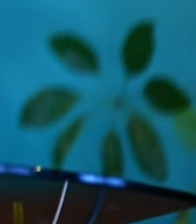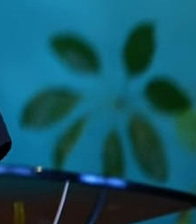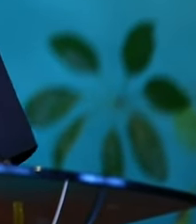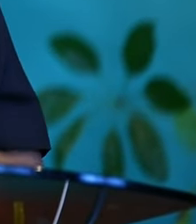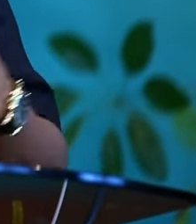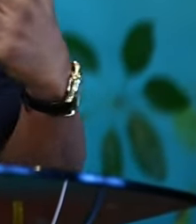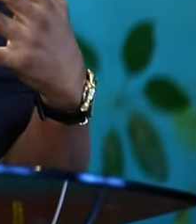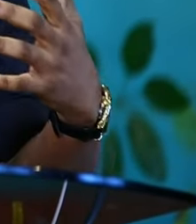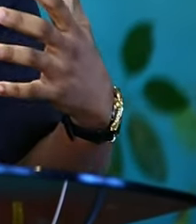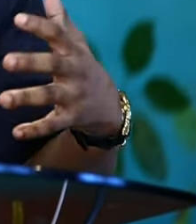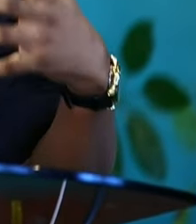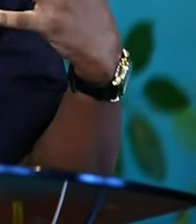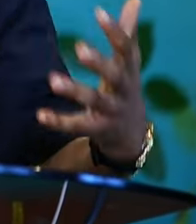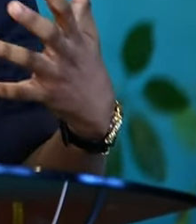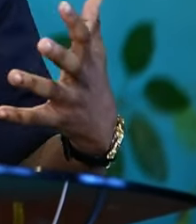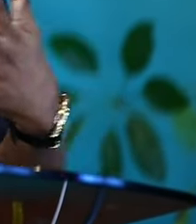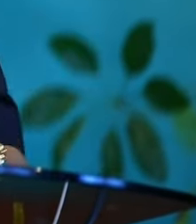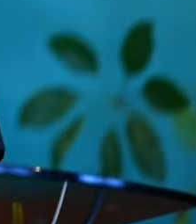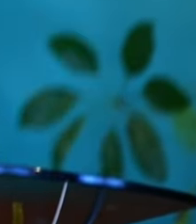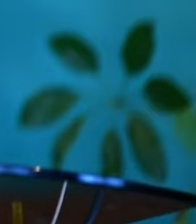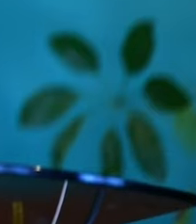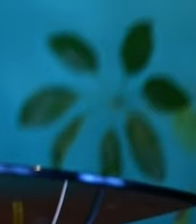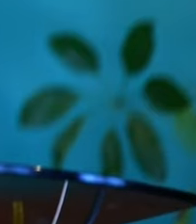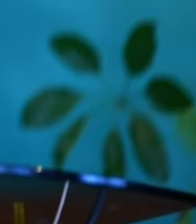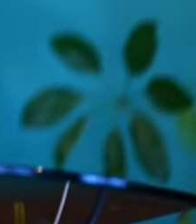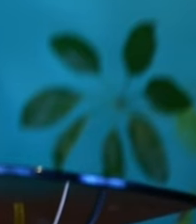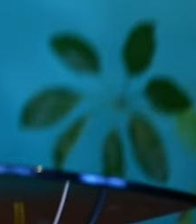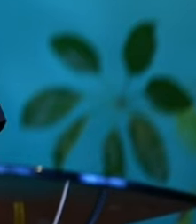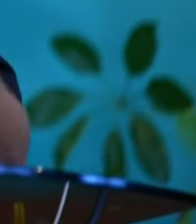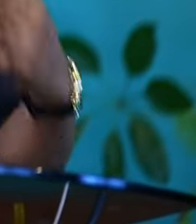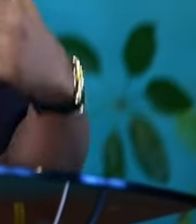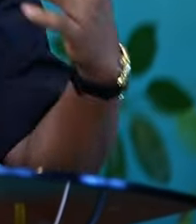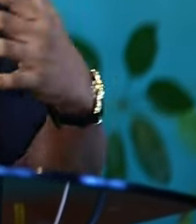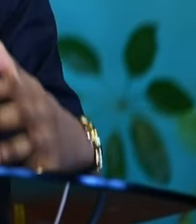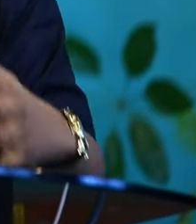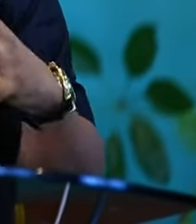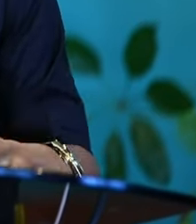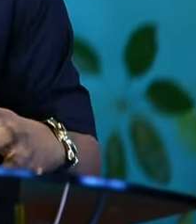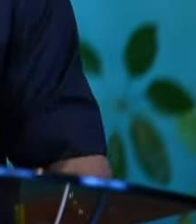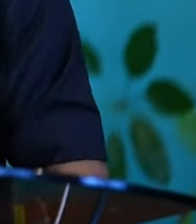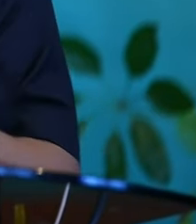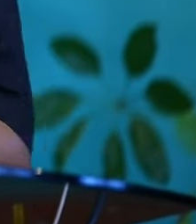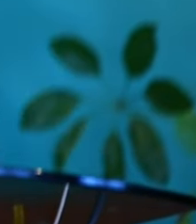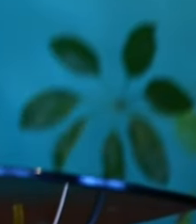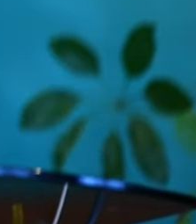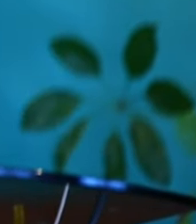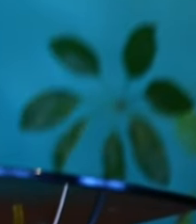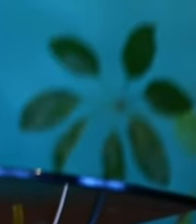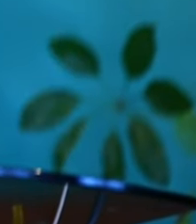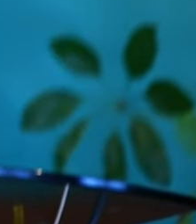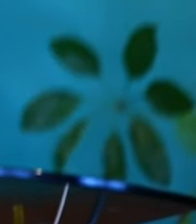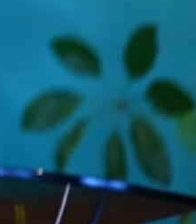who is or pretends to be a friend, but who is also in some ways an